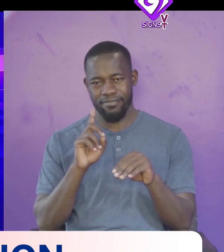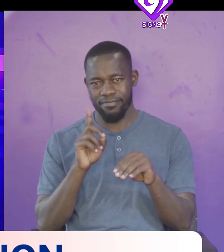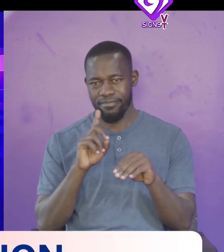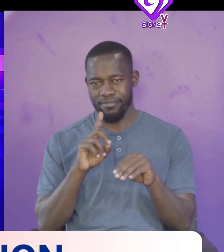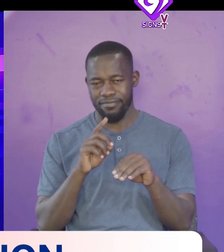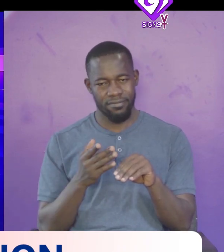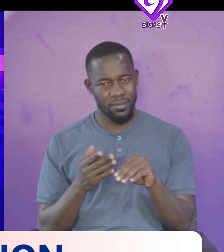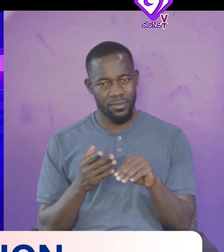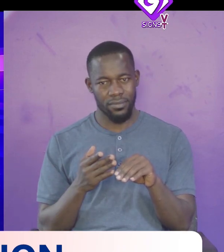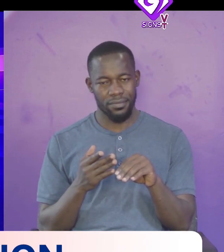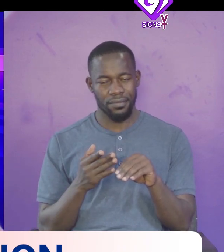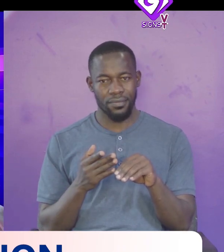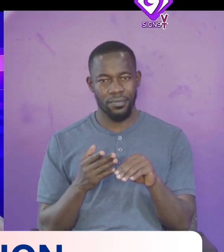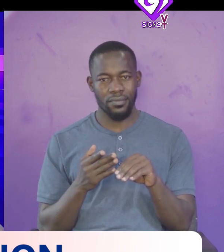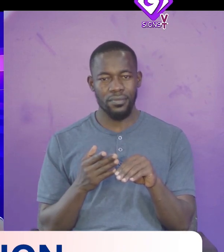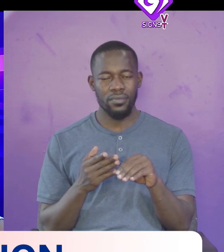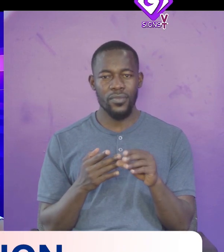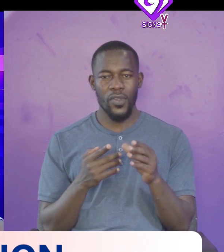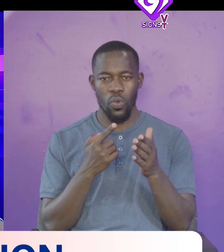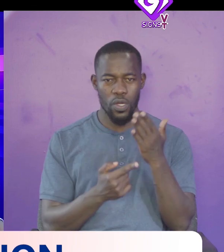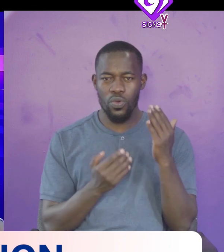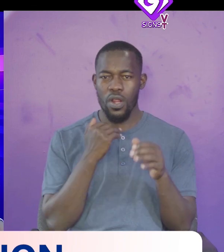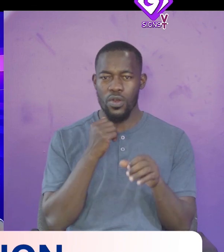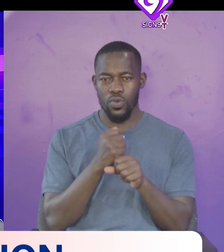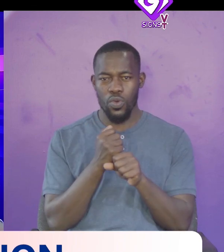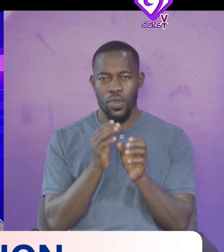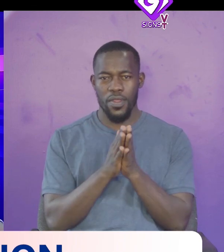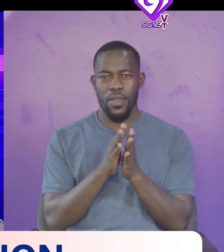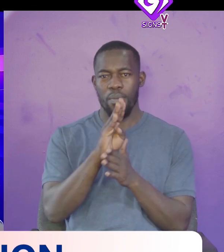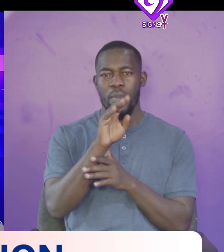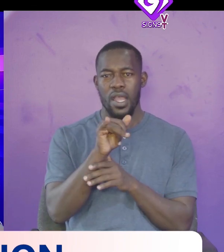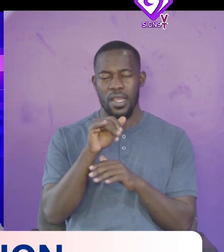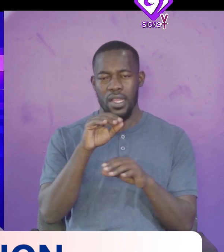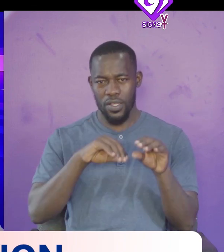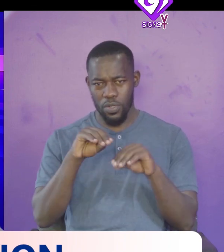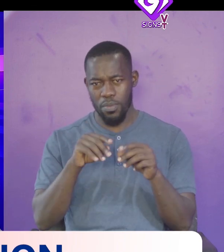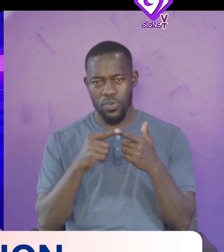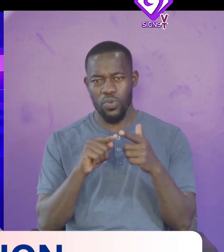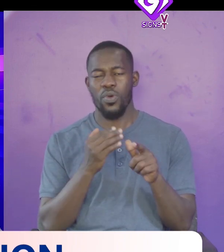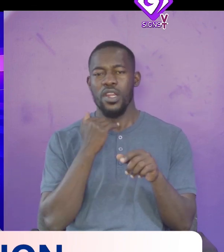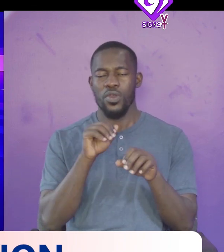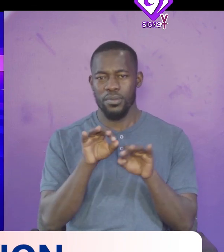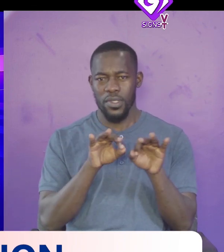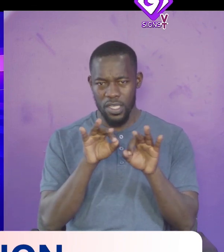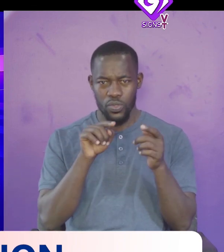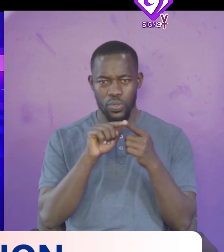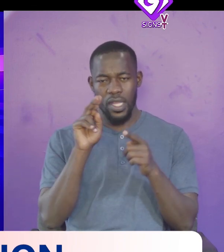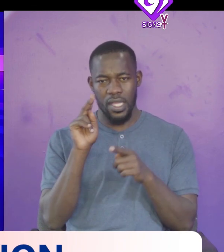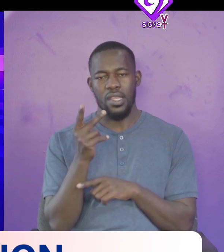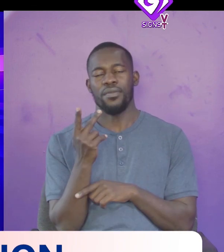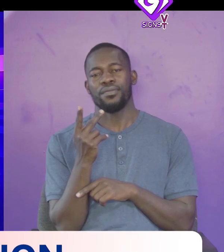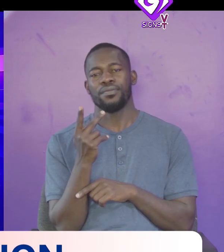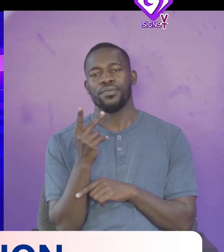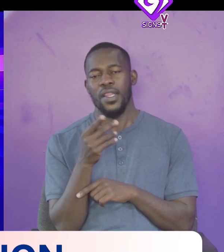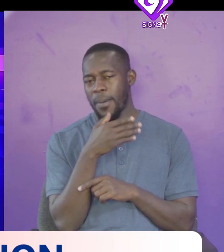eh? Okay. And this is what we wanted to do with the by-elections, to explain to Kenyans the alternative. And one of those things is that... So